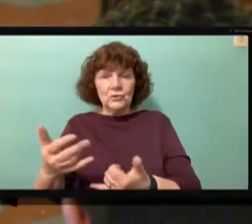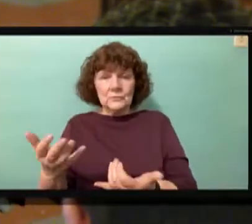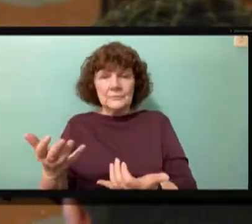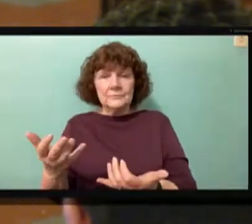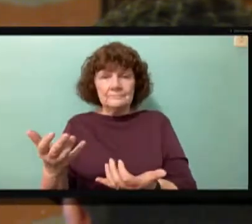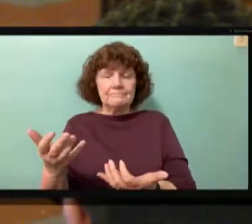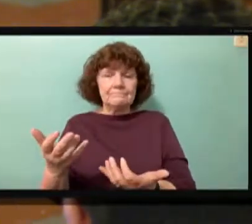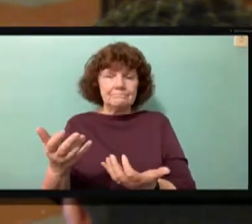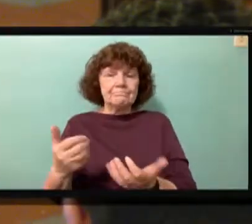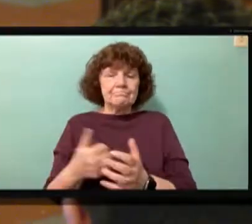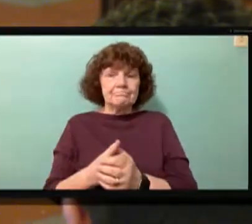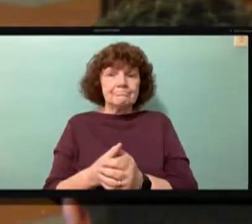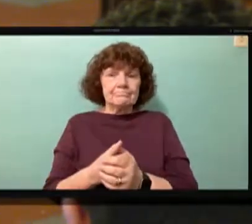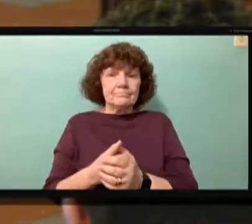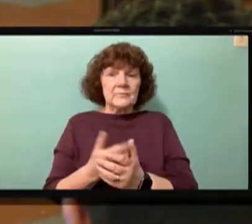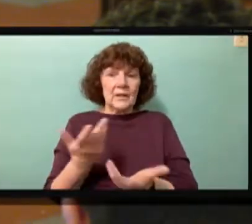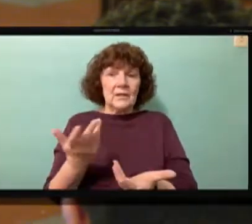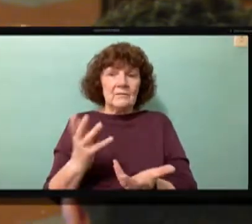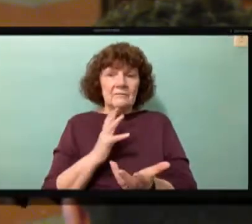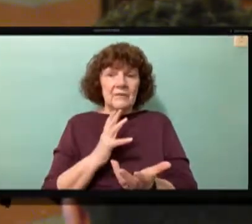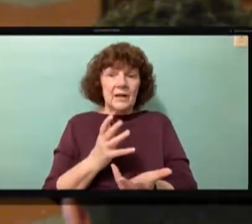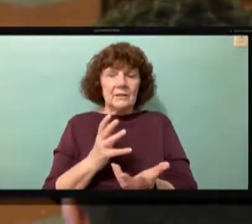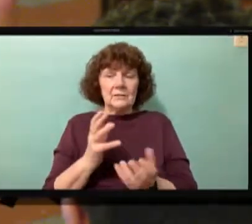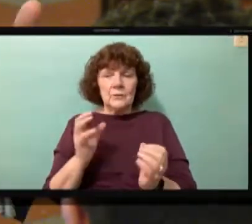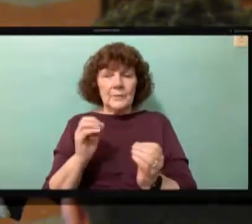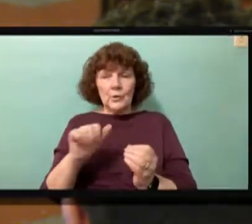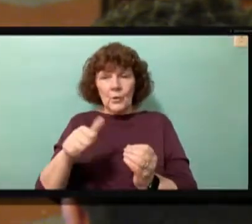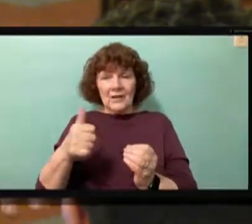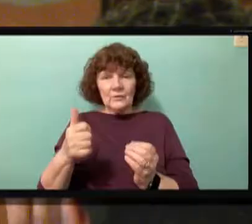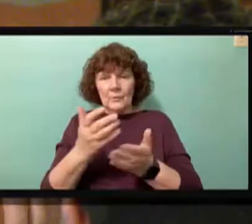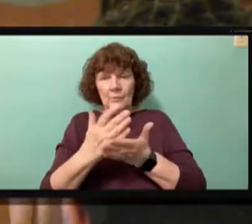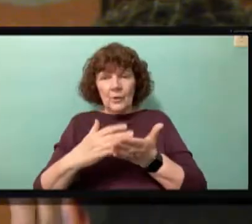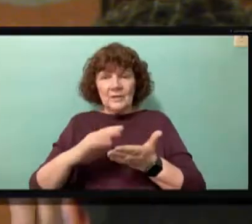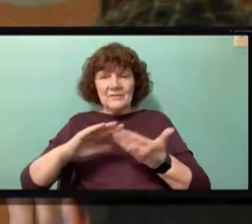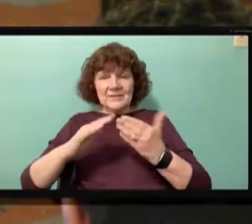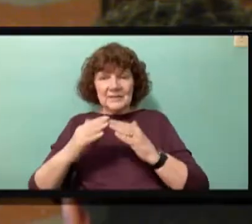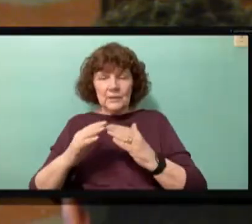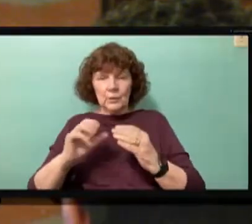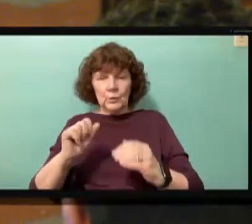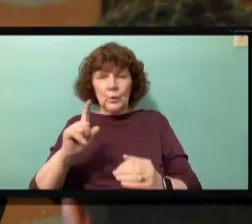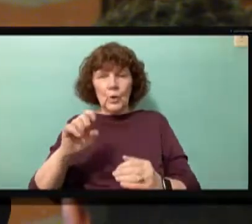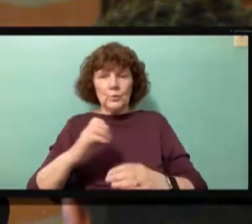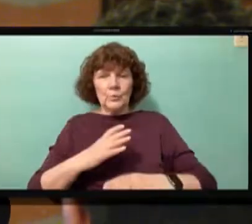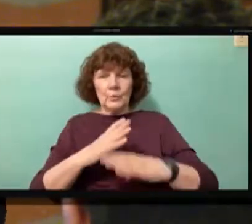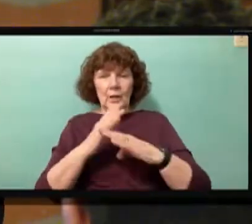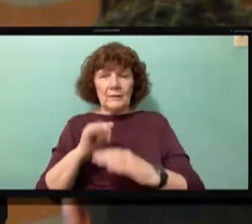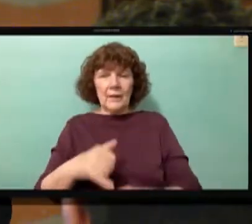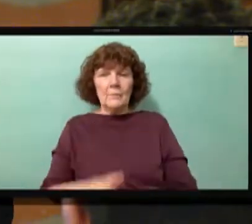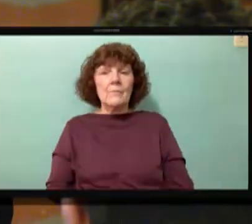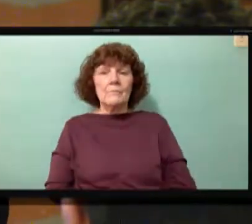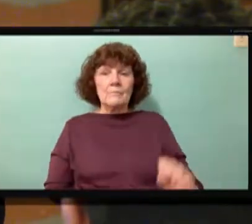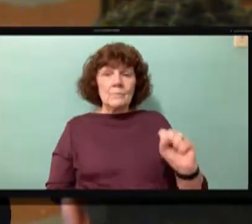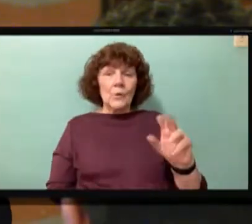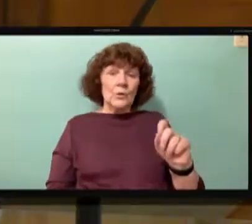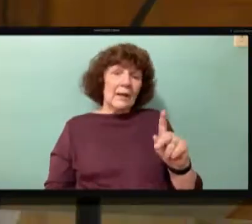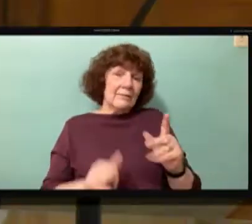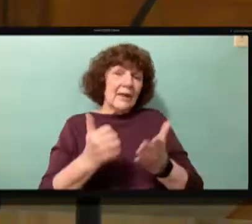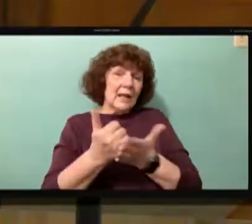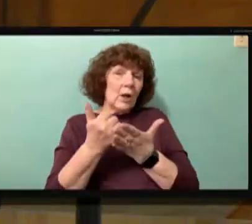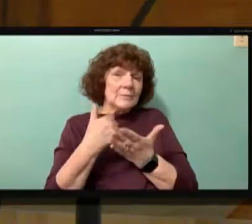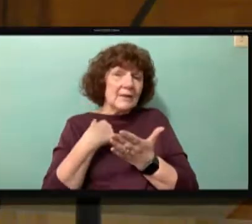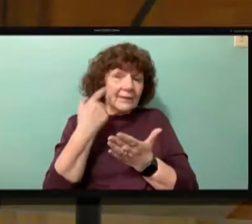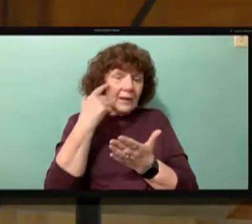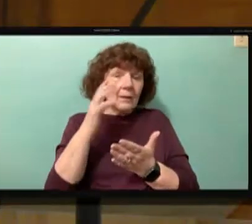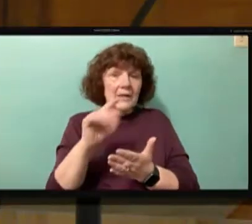did, there would be no other area of city code that would block that. It would only be an interpretation of the guidance. Okay, that's very helpful, I think. But just so